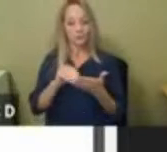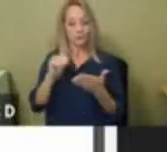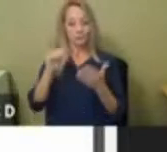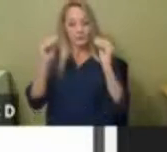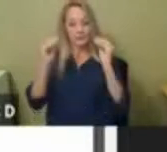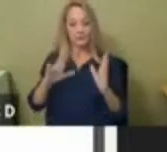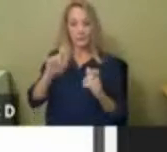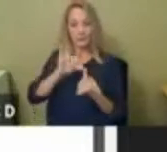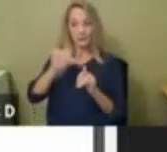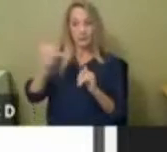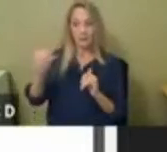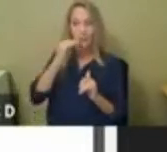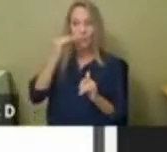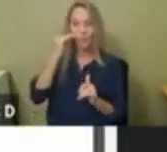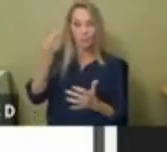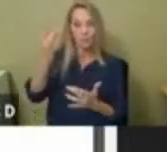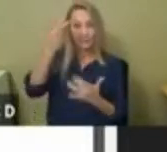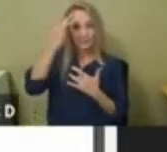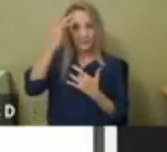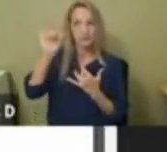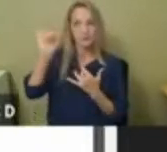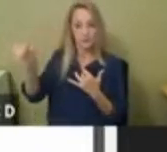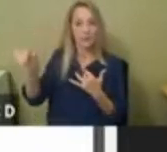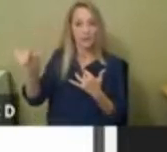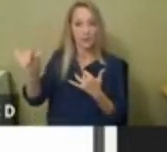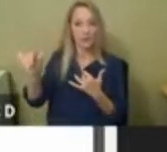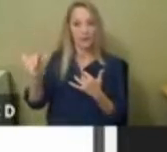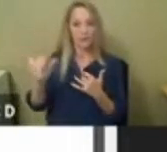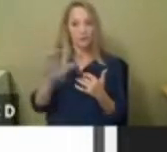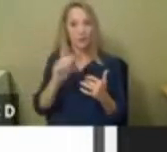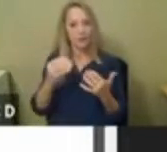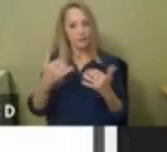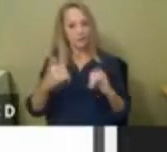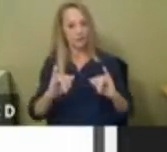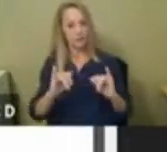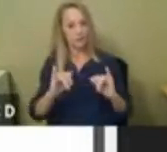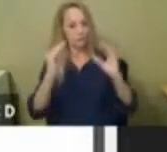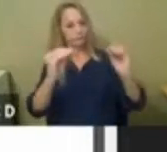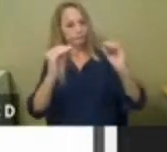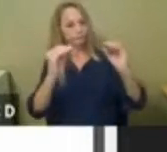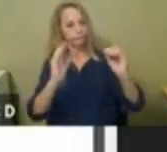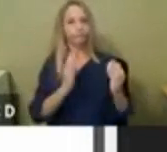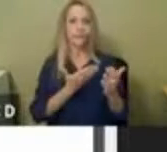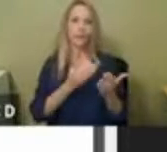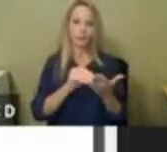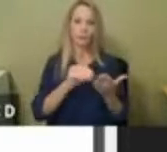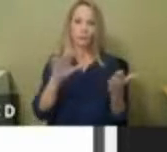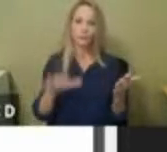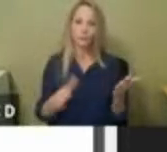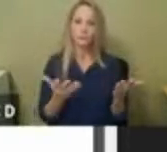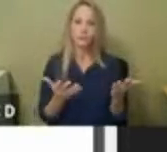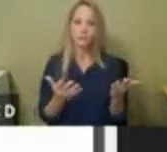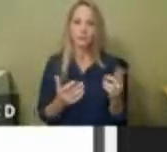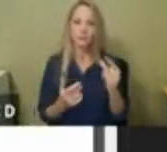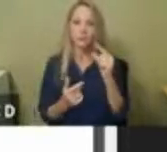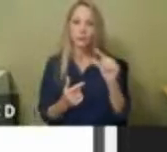provide continuity in the delivery of instructions for our students. So the green fill